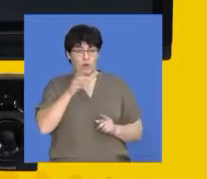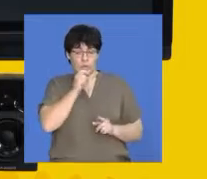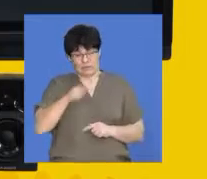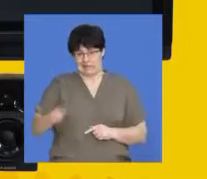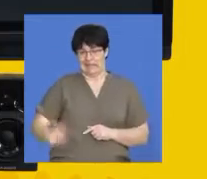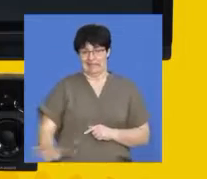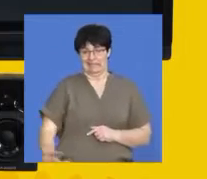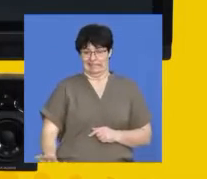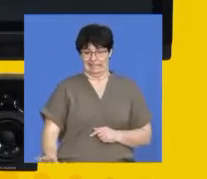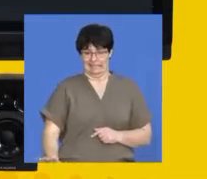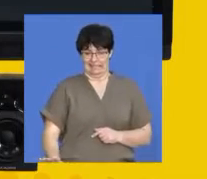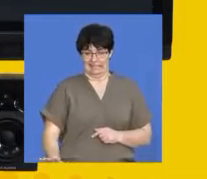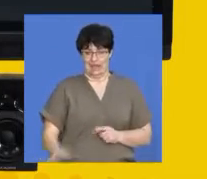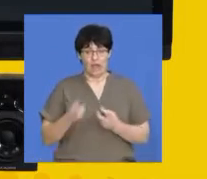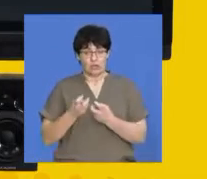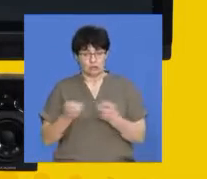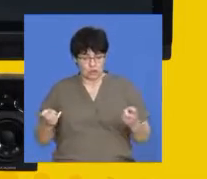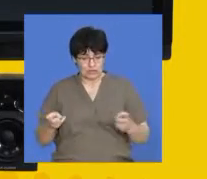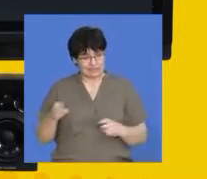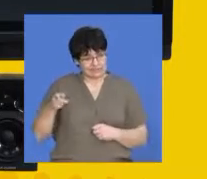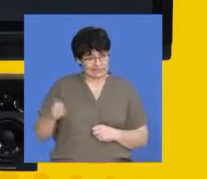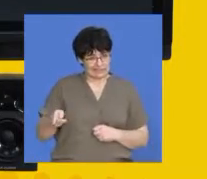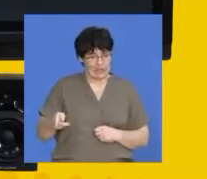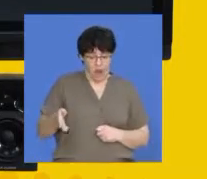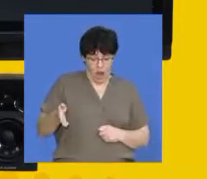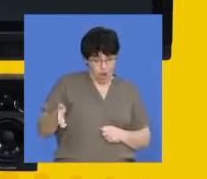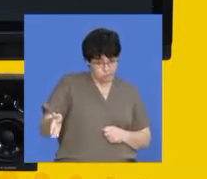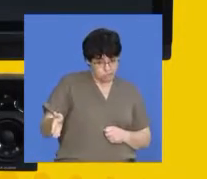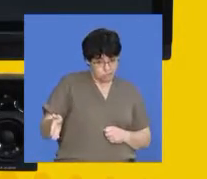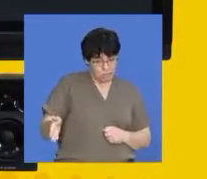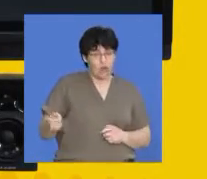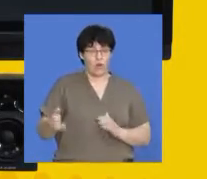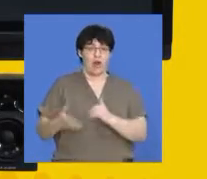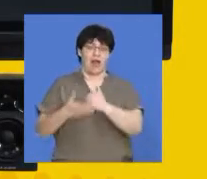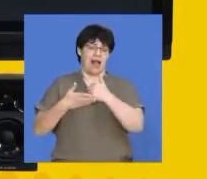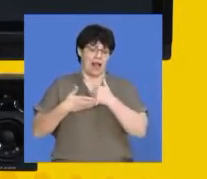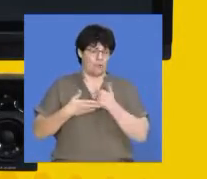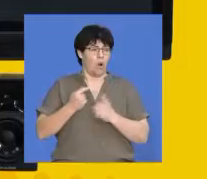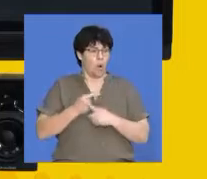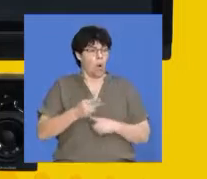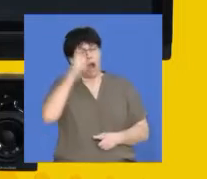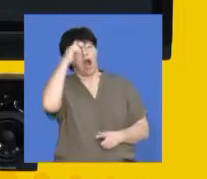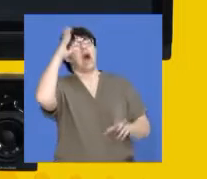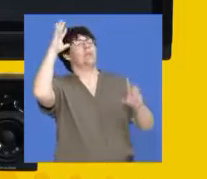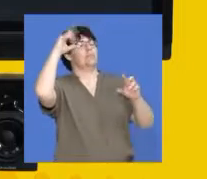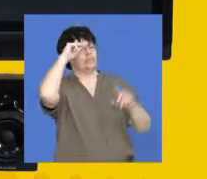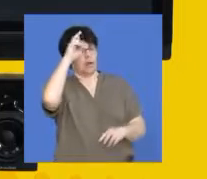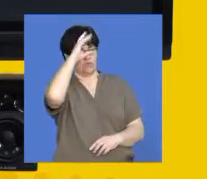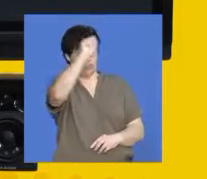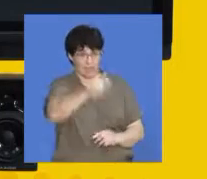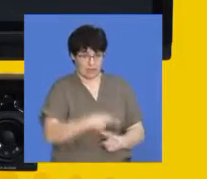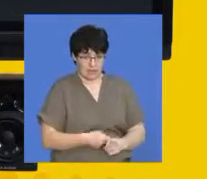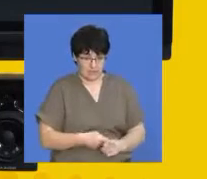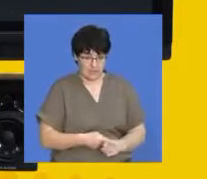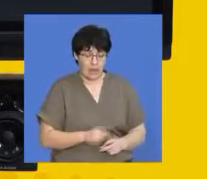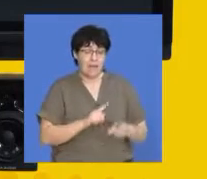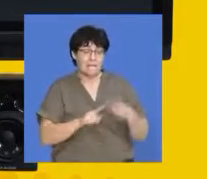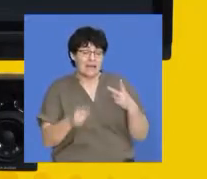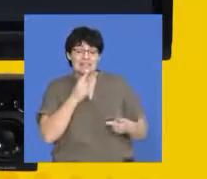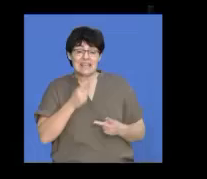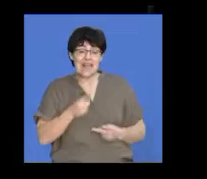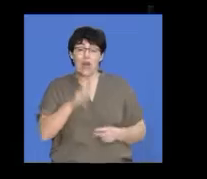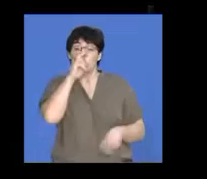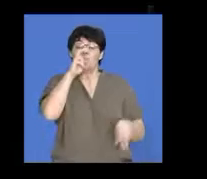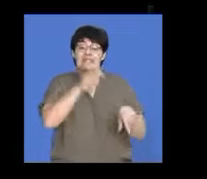source. Okay, the source means the source is there to help you or jog your memory. However, when it says you